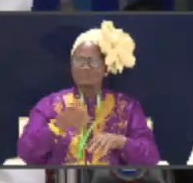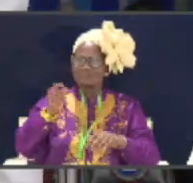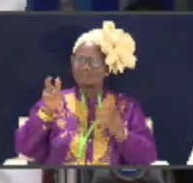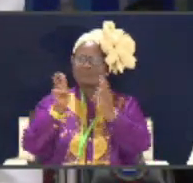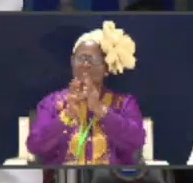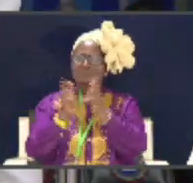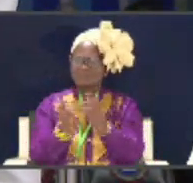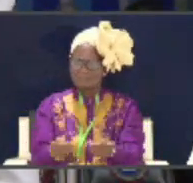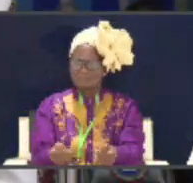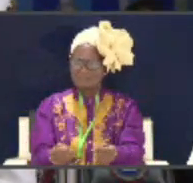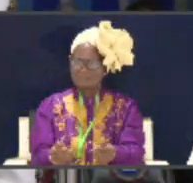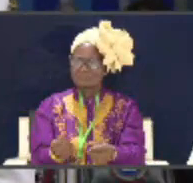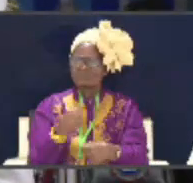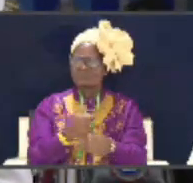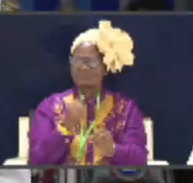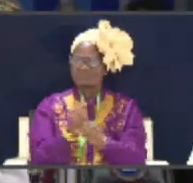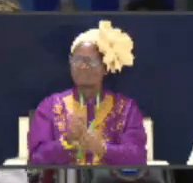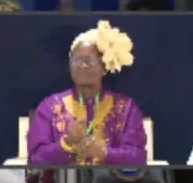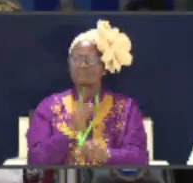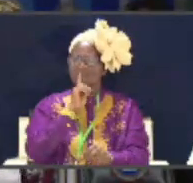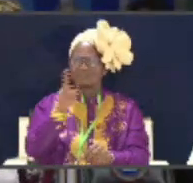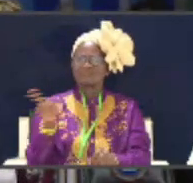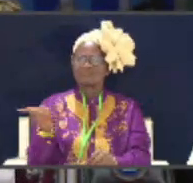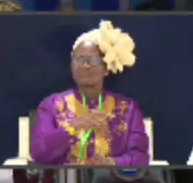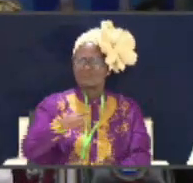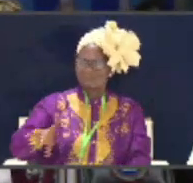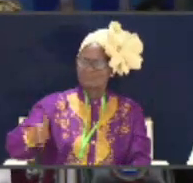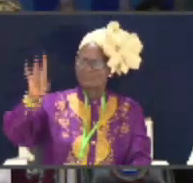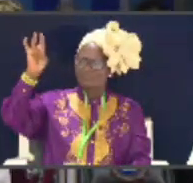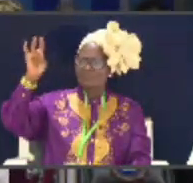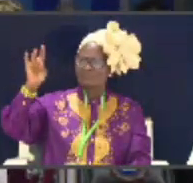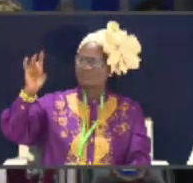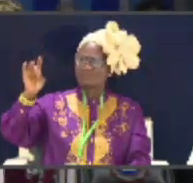them up and drop them in the appropriate places.